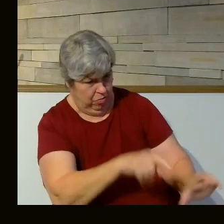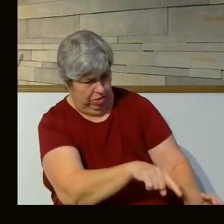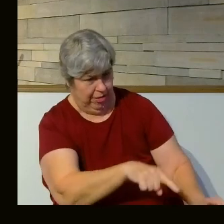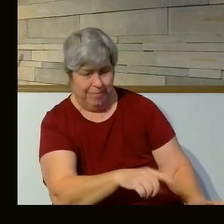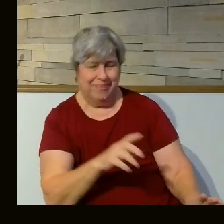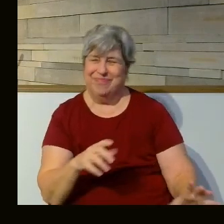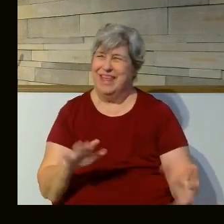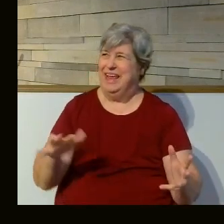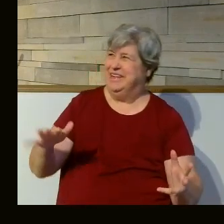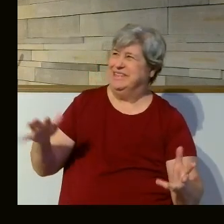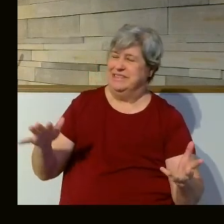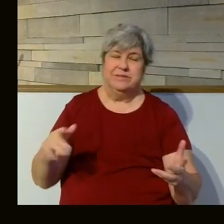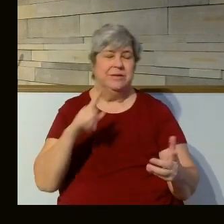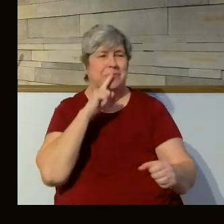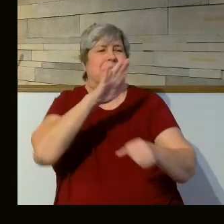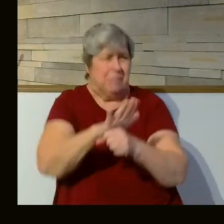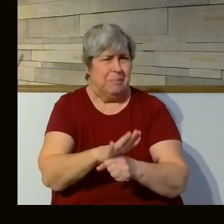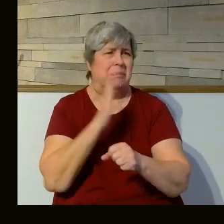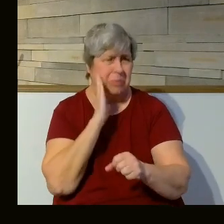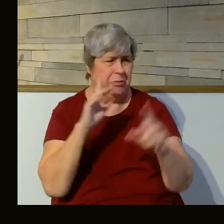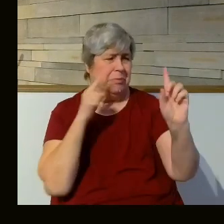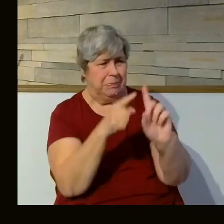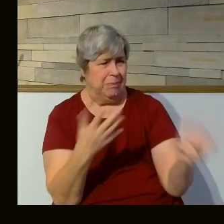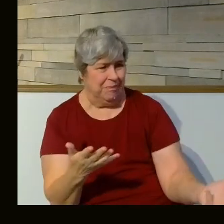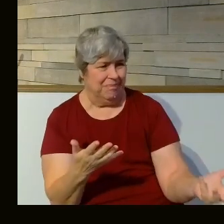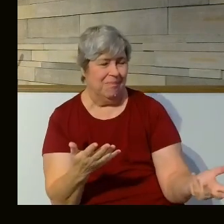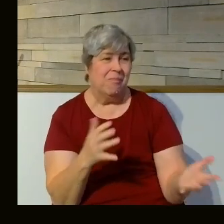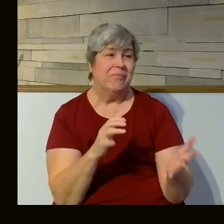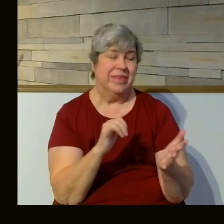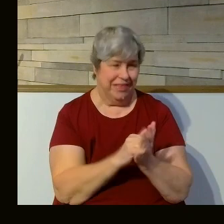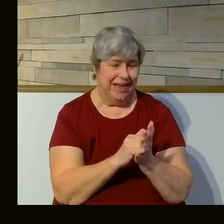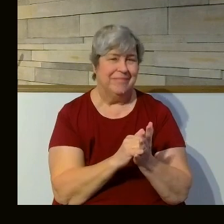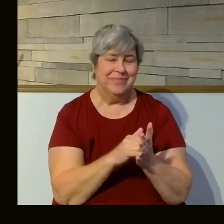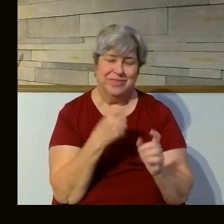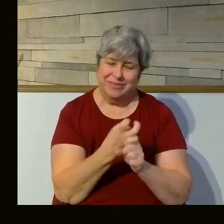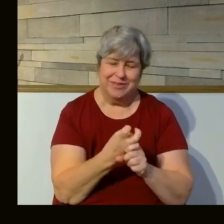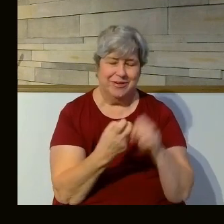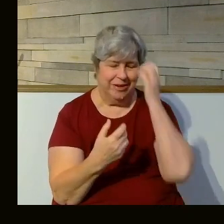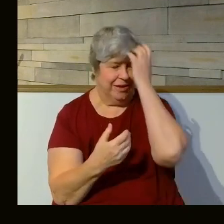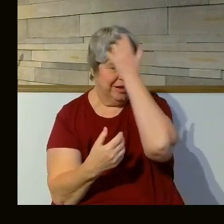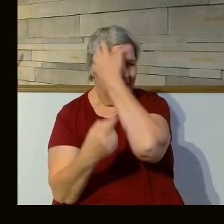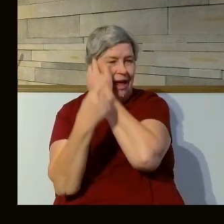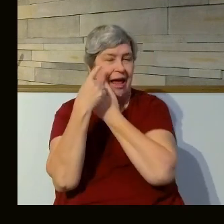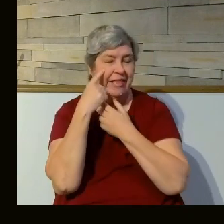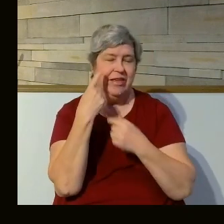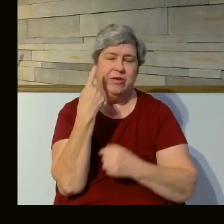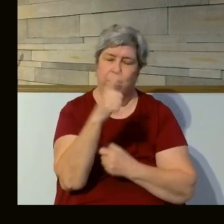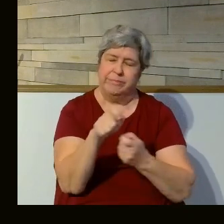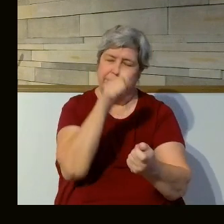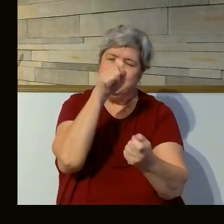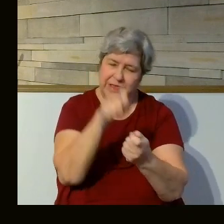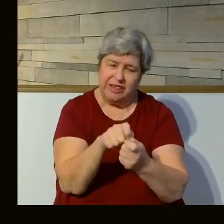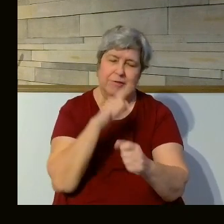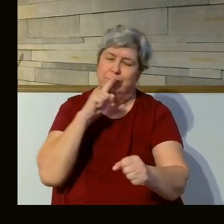want to do. Commitment. You know, there is, I believe, an ultimate commitment that